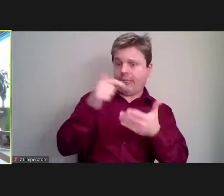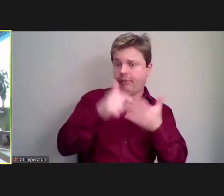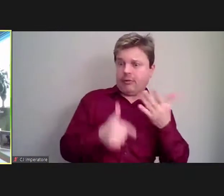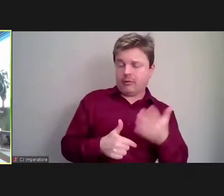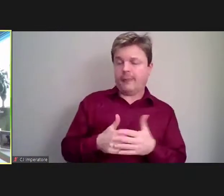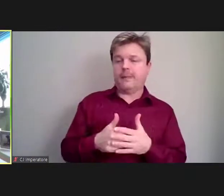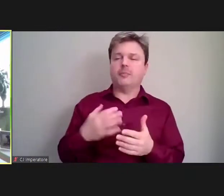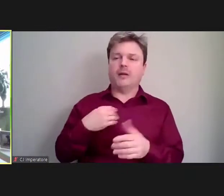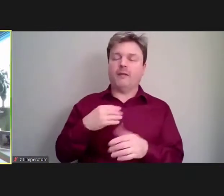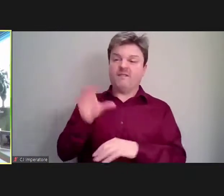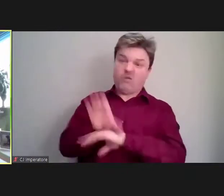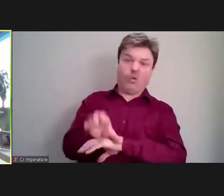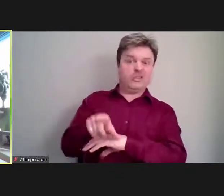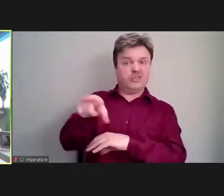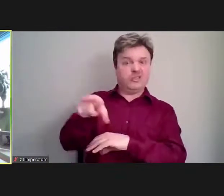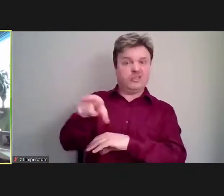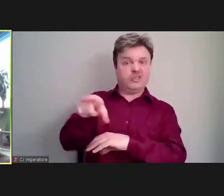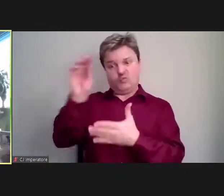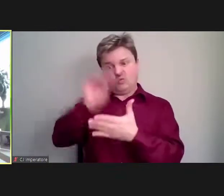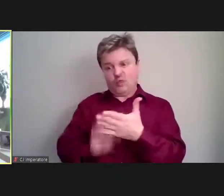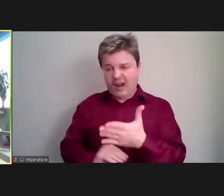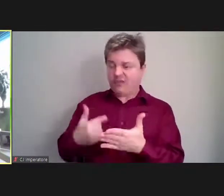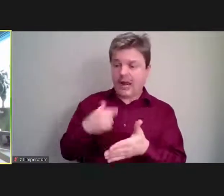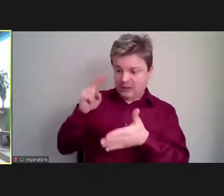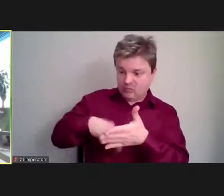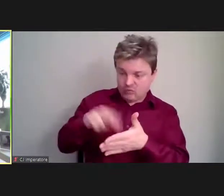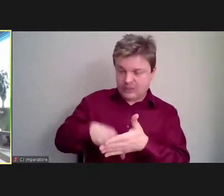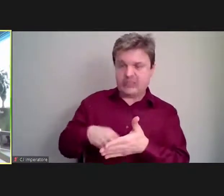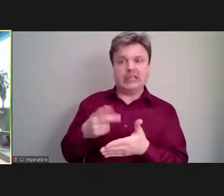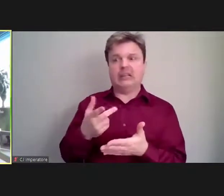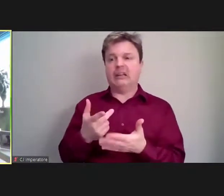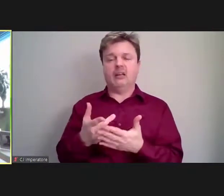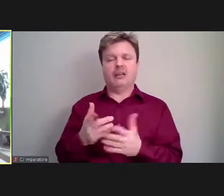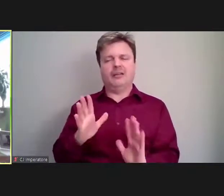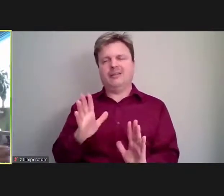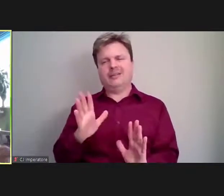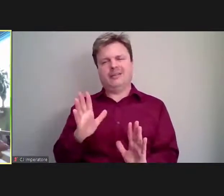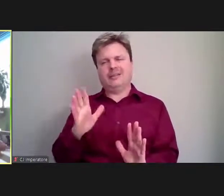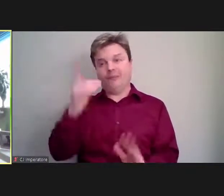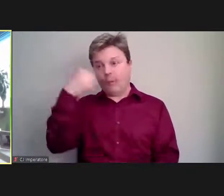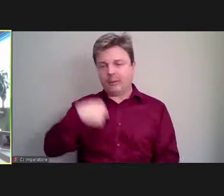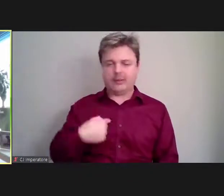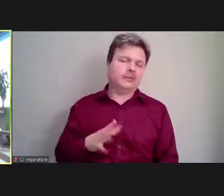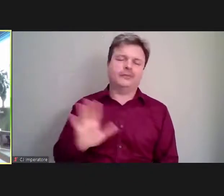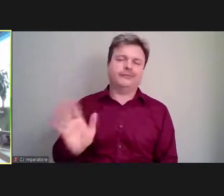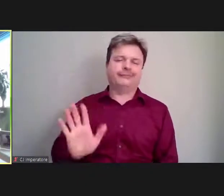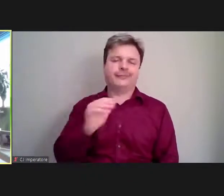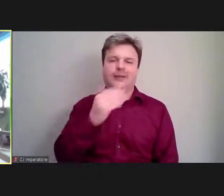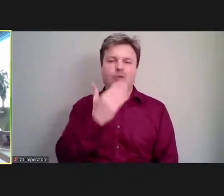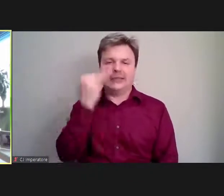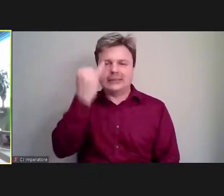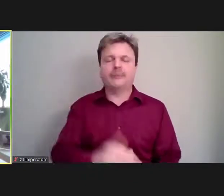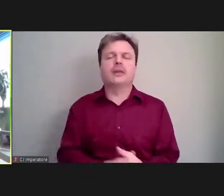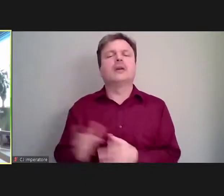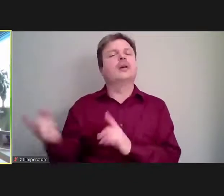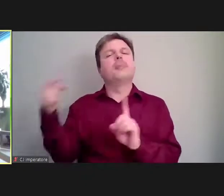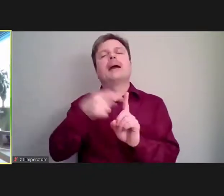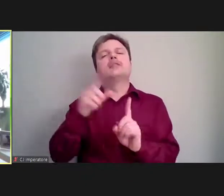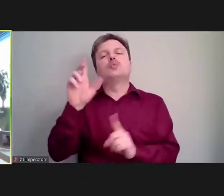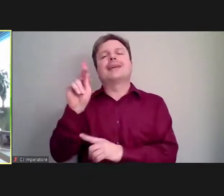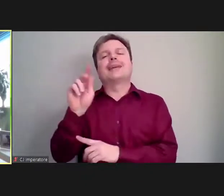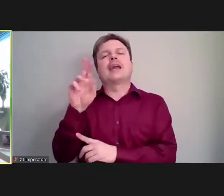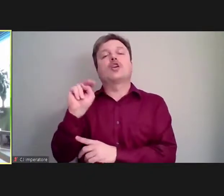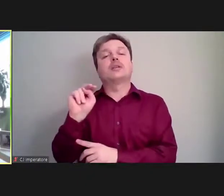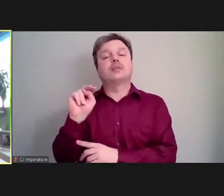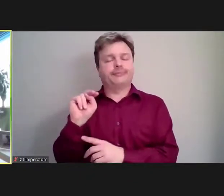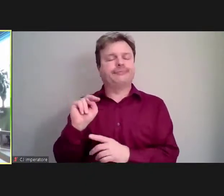me is not one of them. Okay, so back to Karen's question, which is really about what it means to kind of